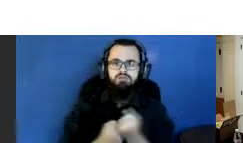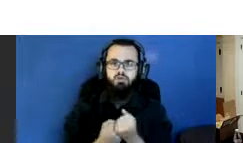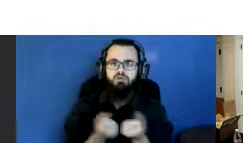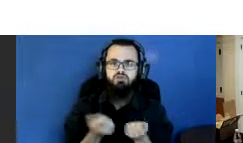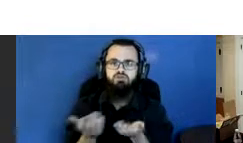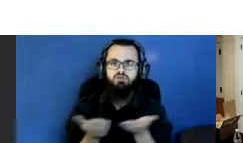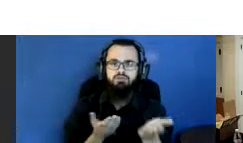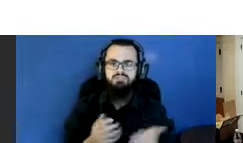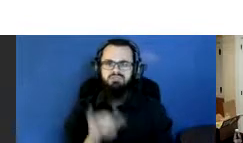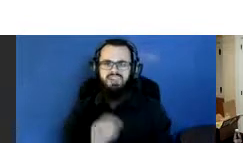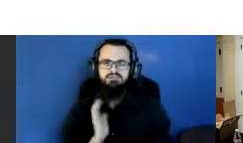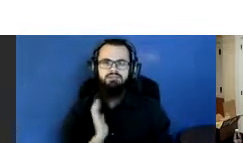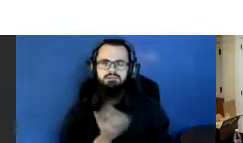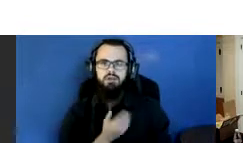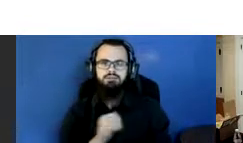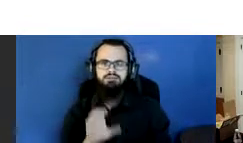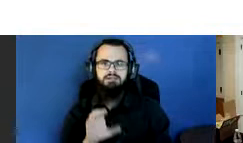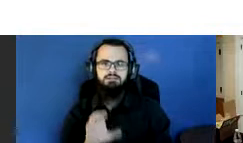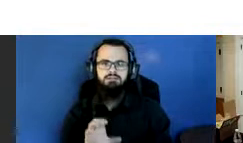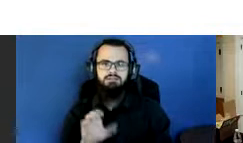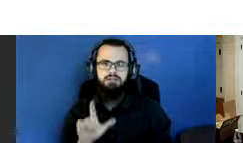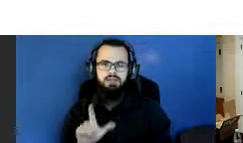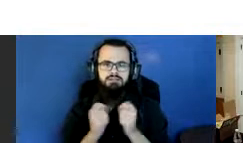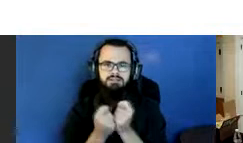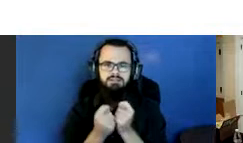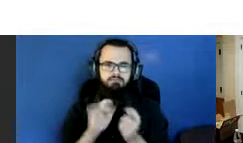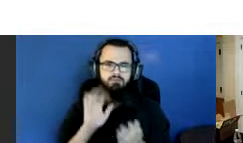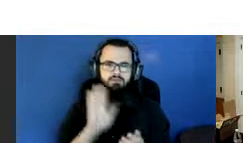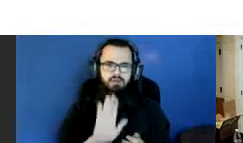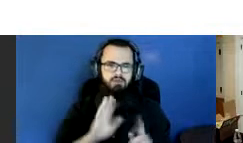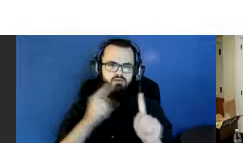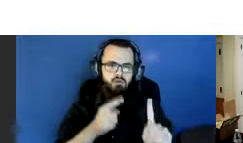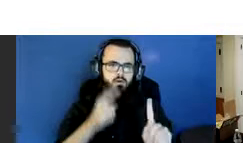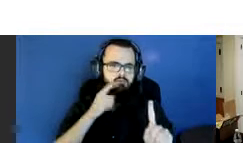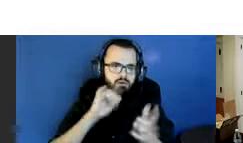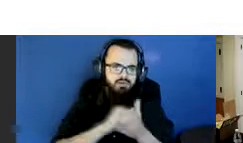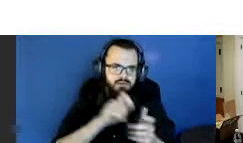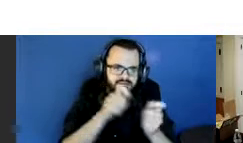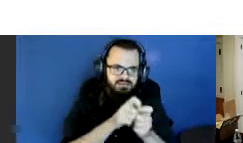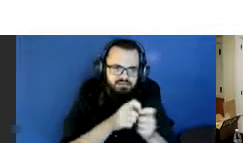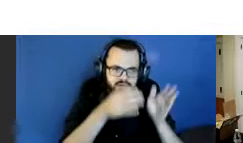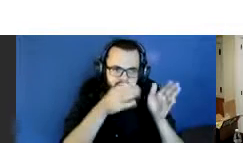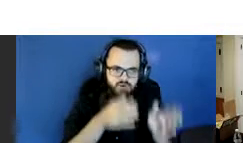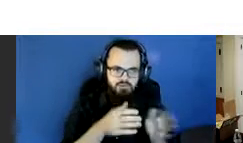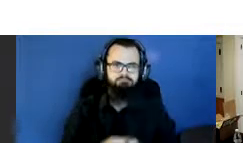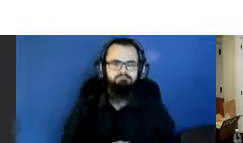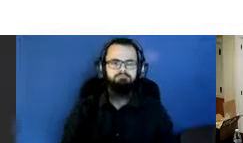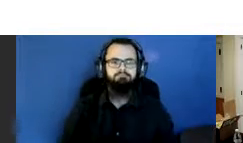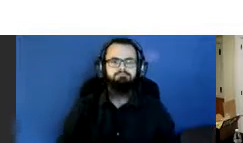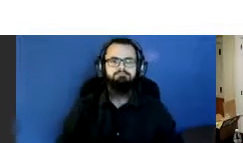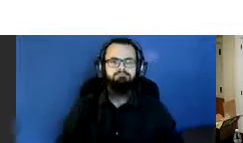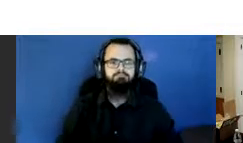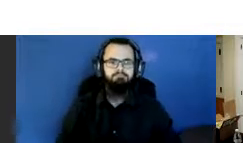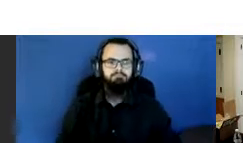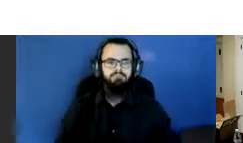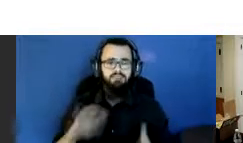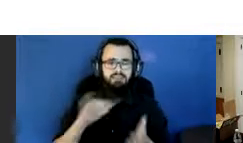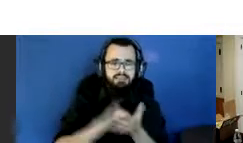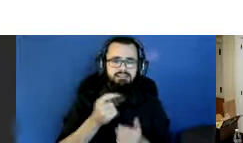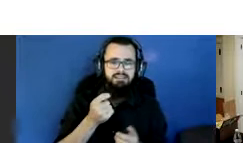is going to work on all of that with that specific individual. So that's a little bit of